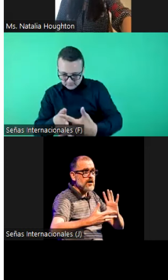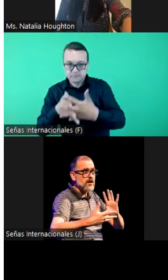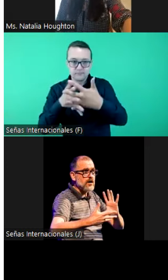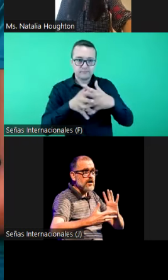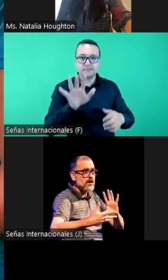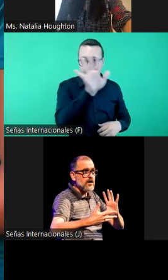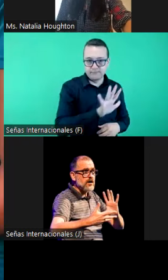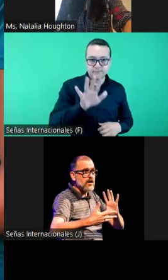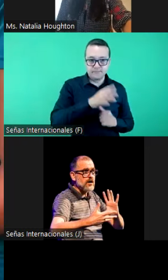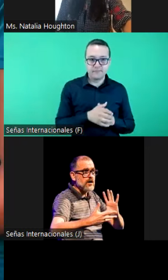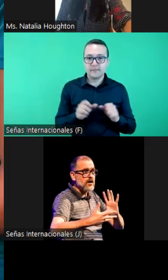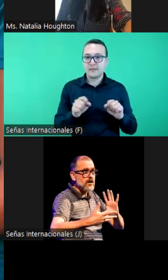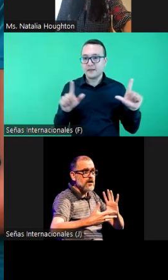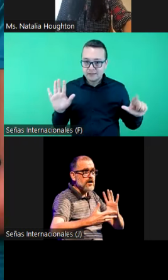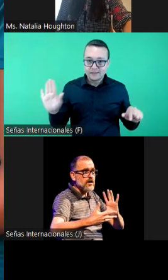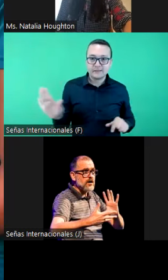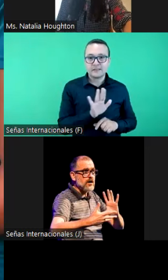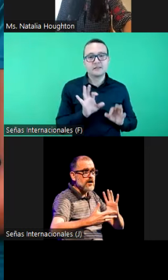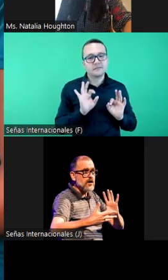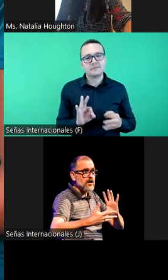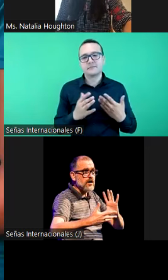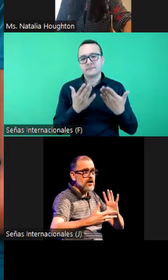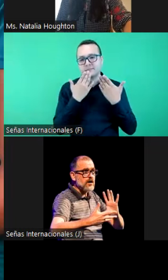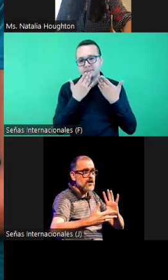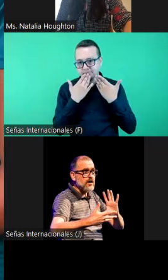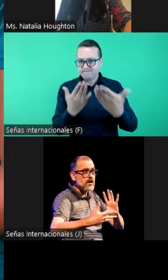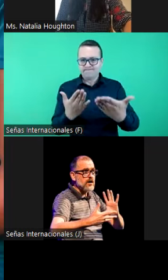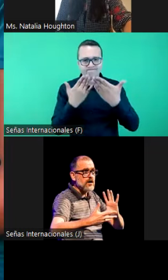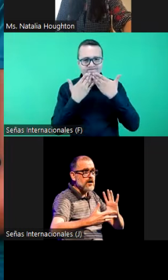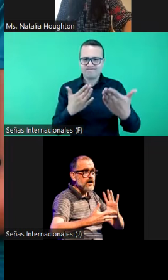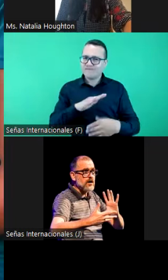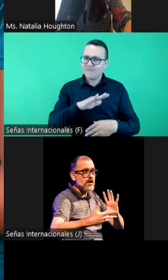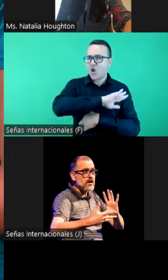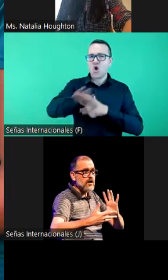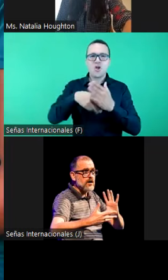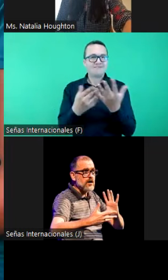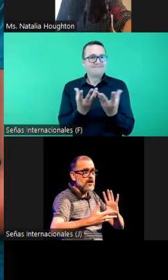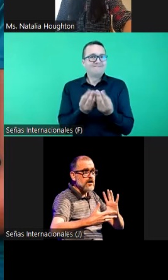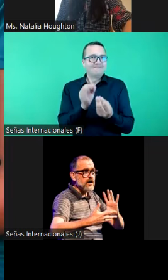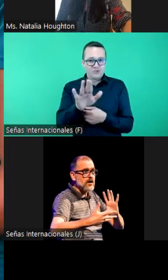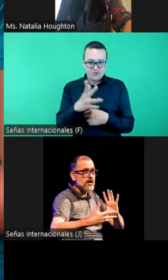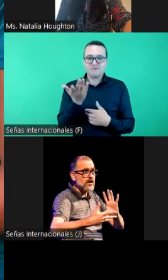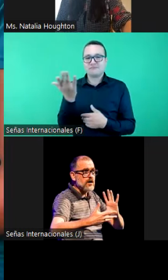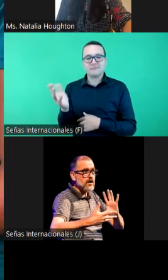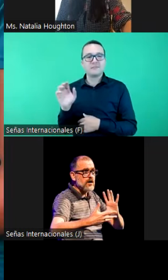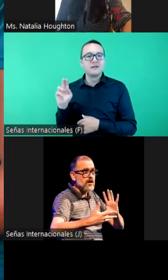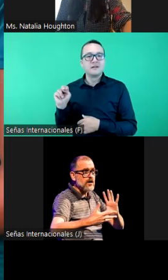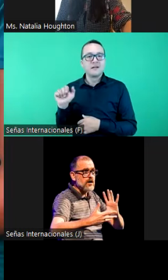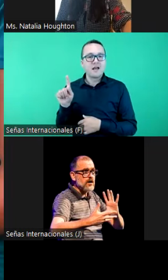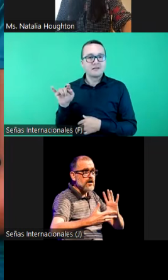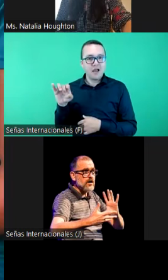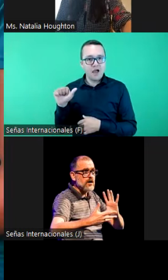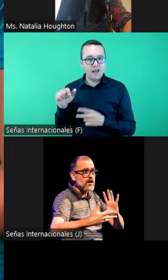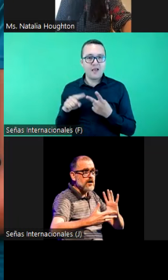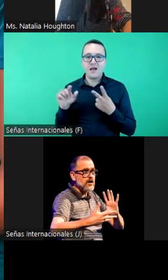a small scale, also a smaller scale in different territories. I would like to thank all the